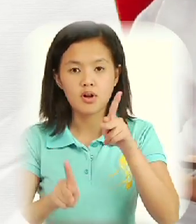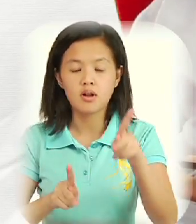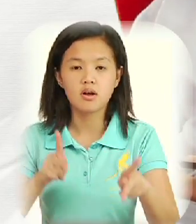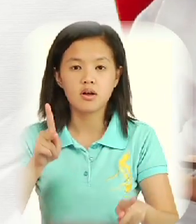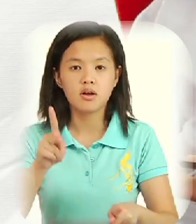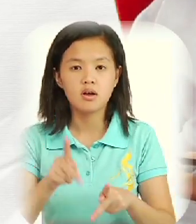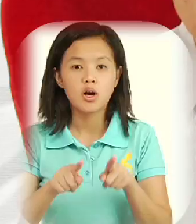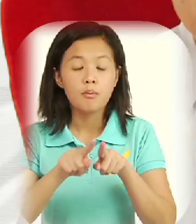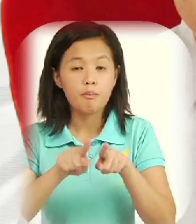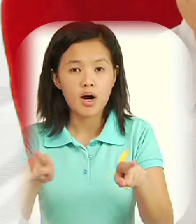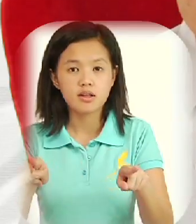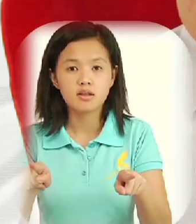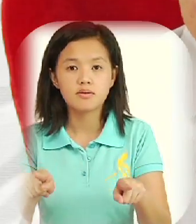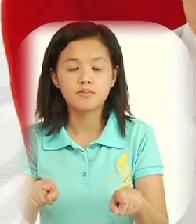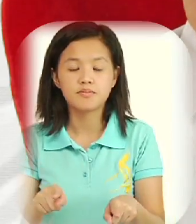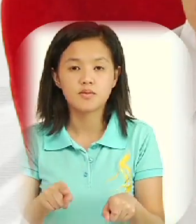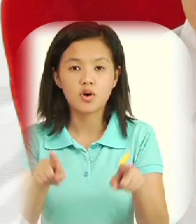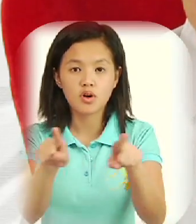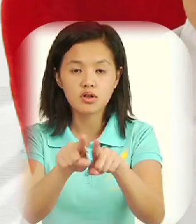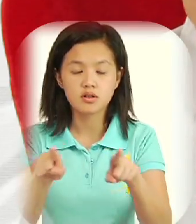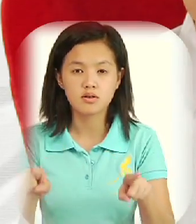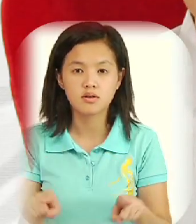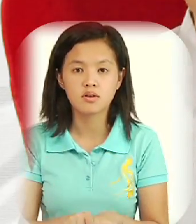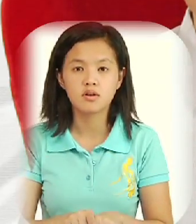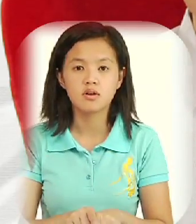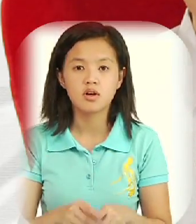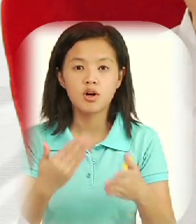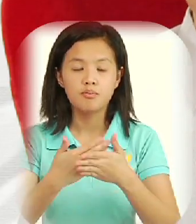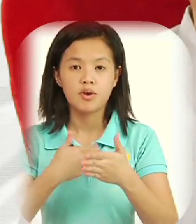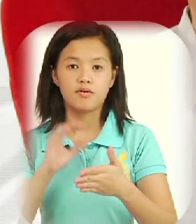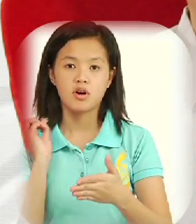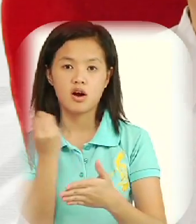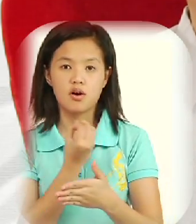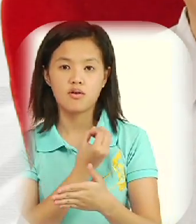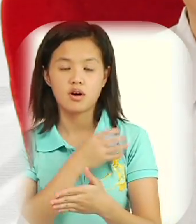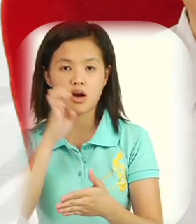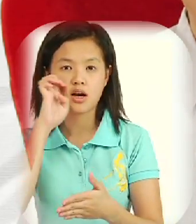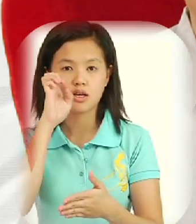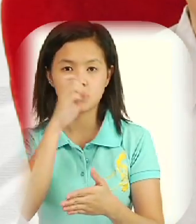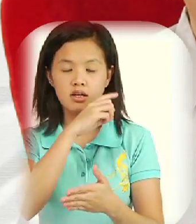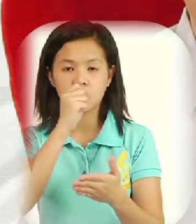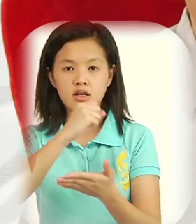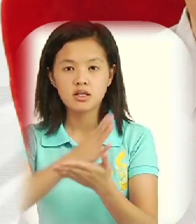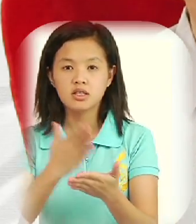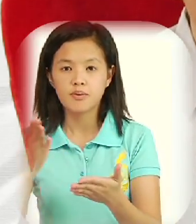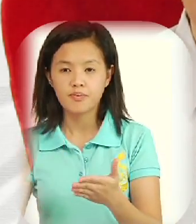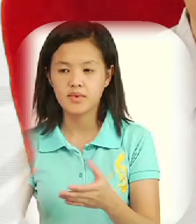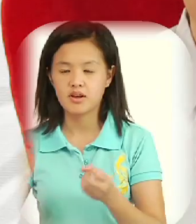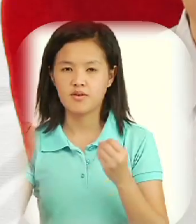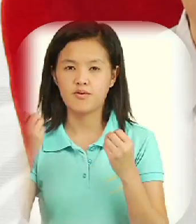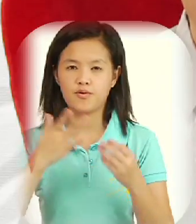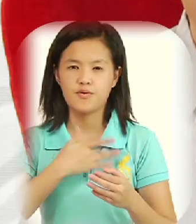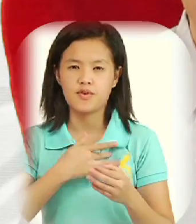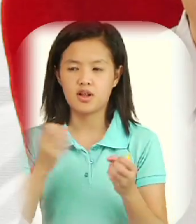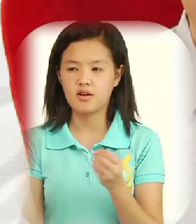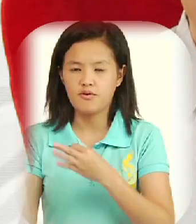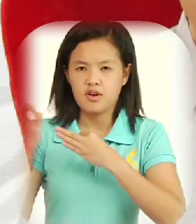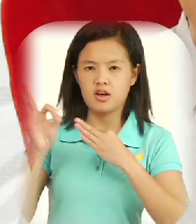human beings. But at the same time, we have before our very eyes something that is